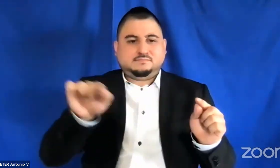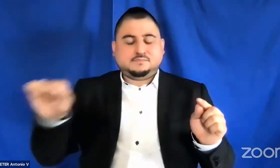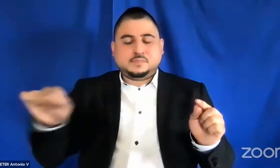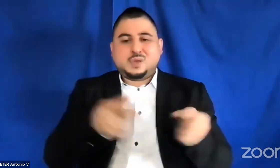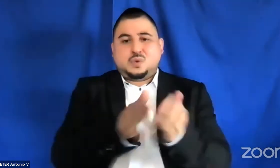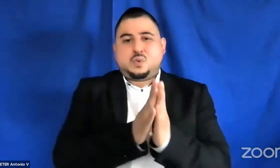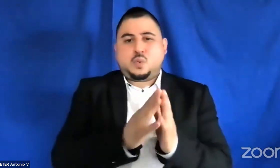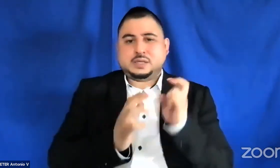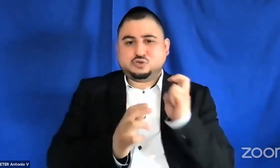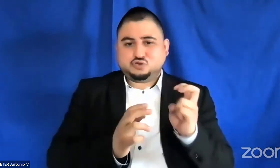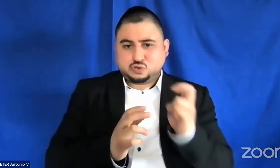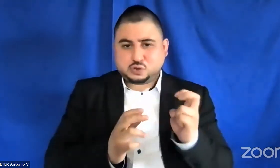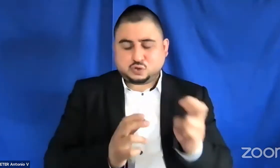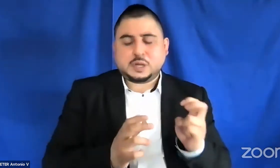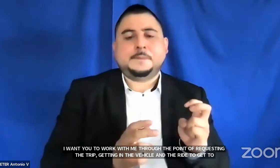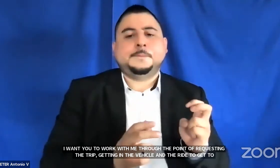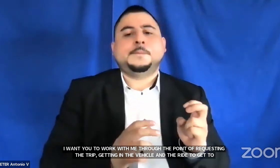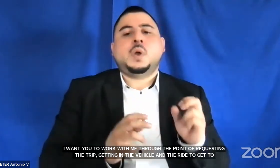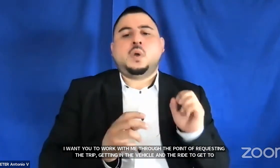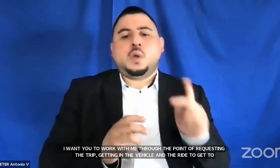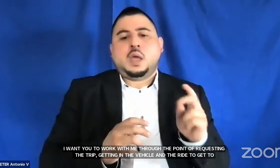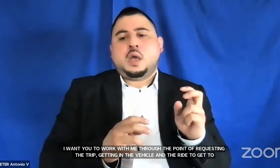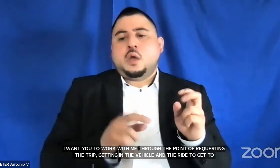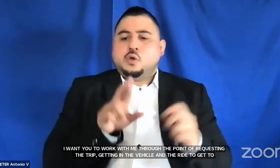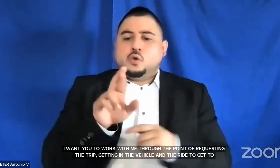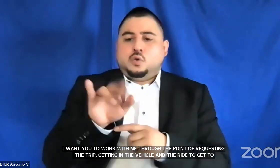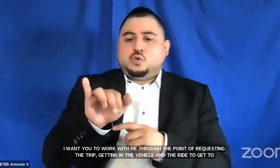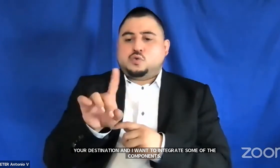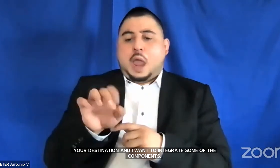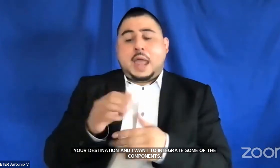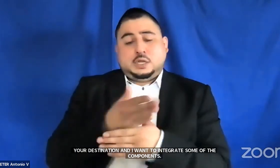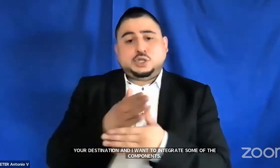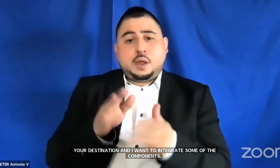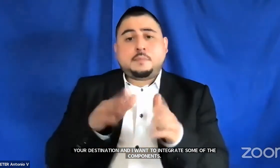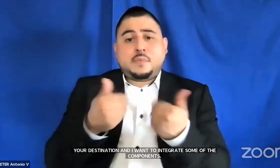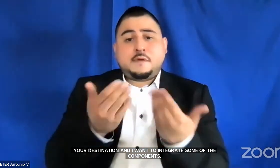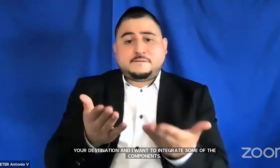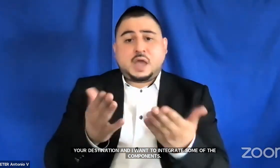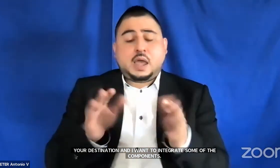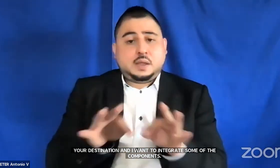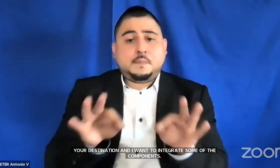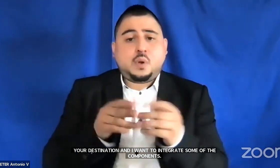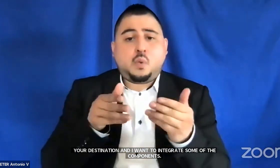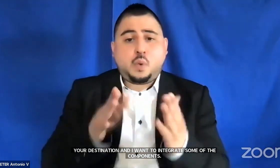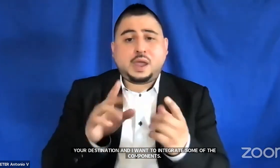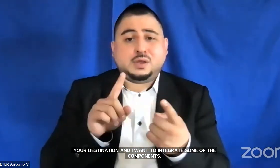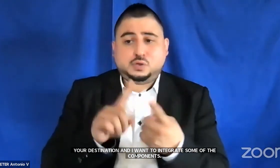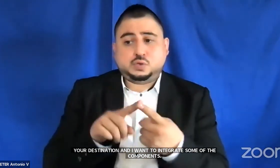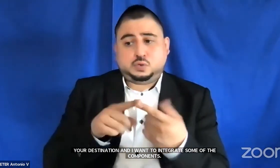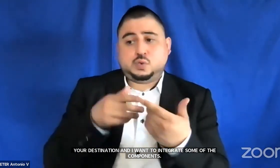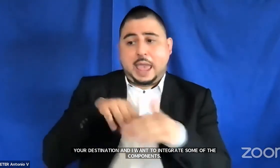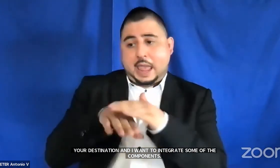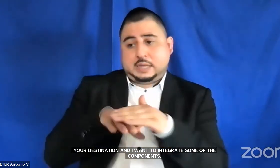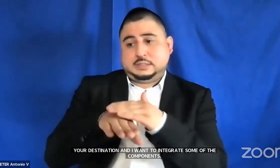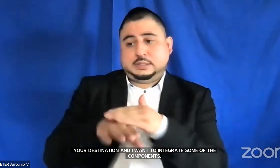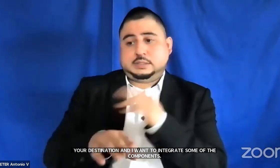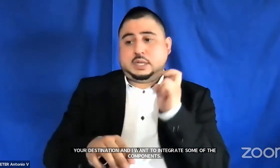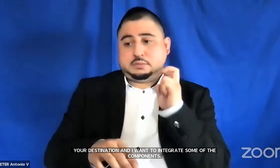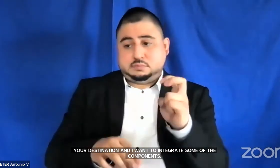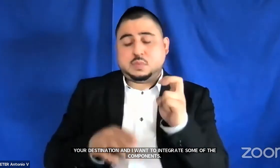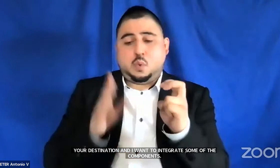trip, it's always been talked about a little bit. The ride sharing does provide a real viable scenario by which this would